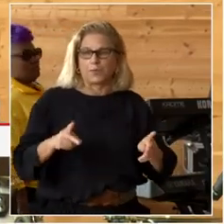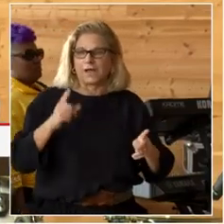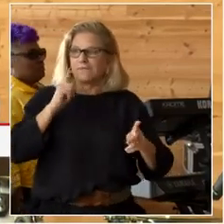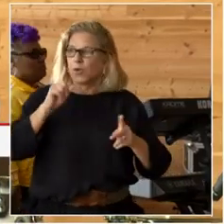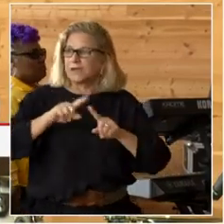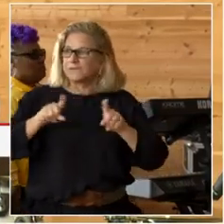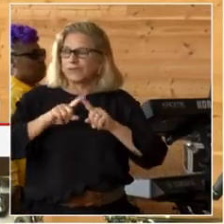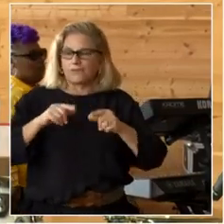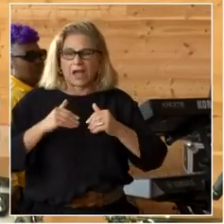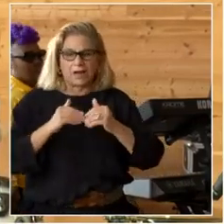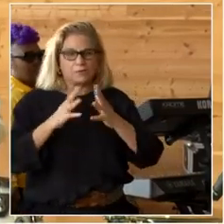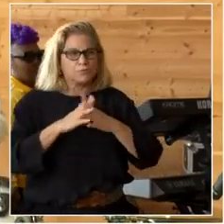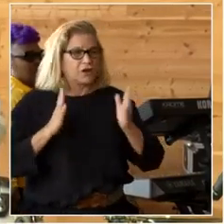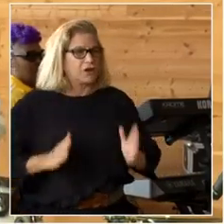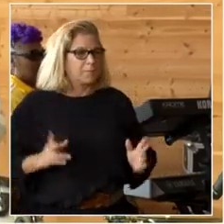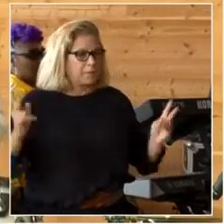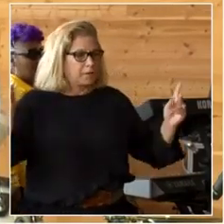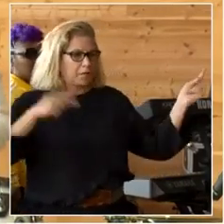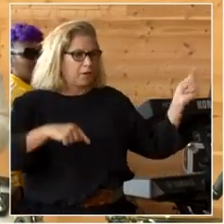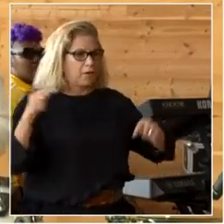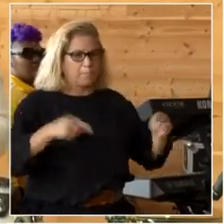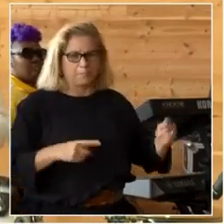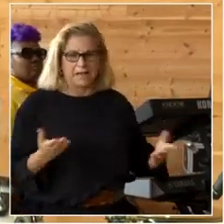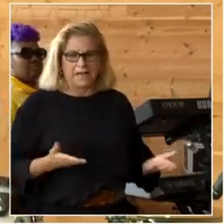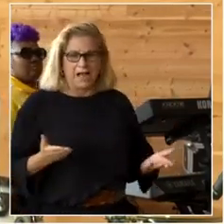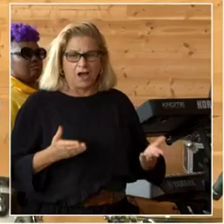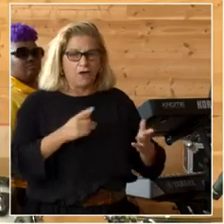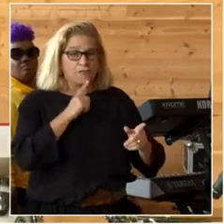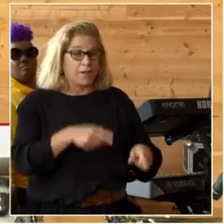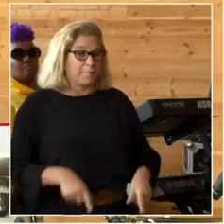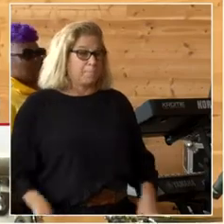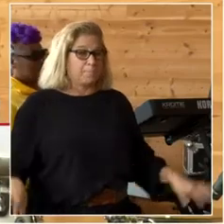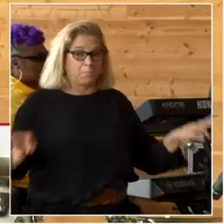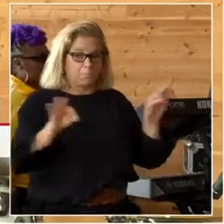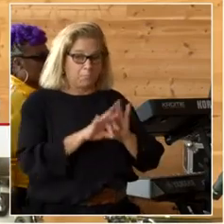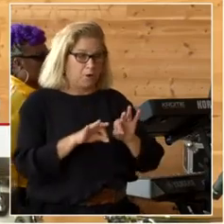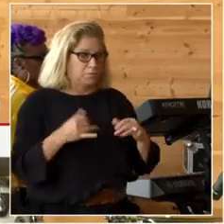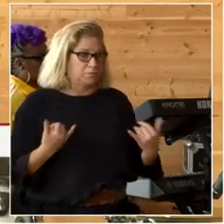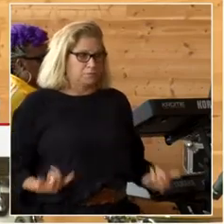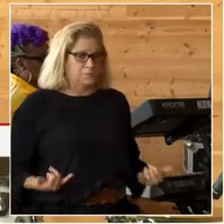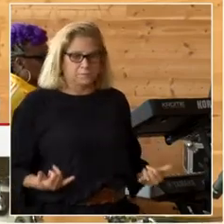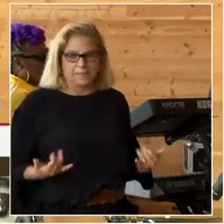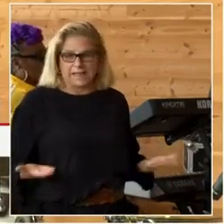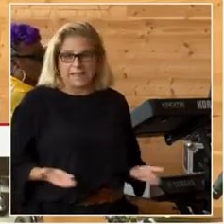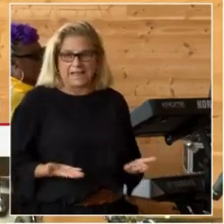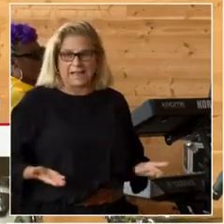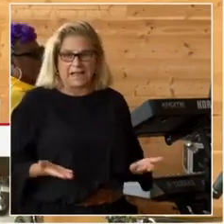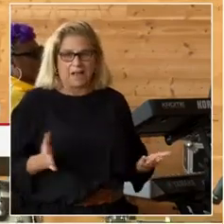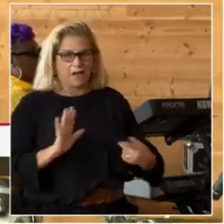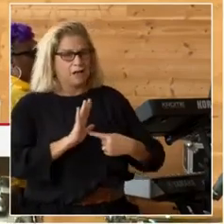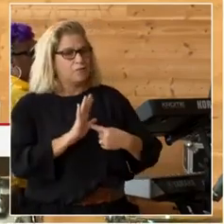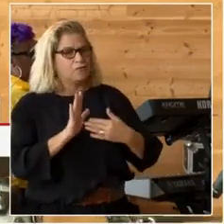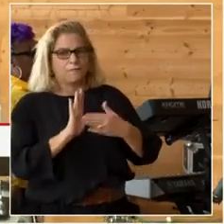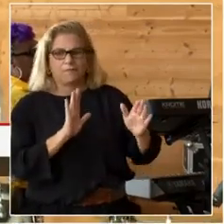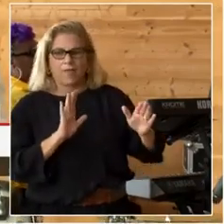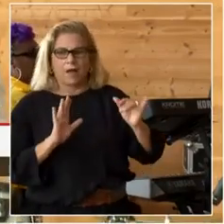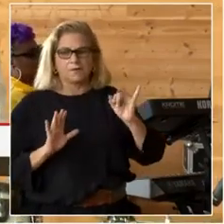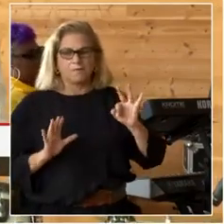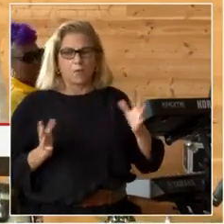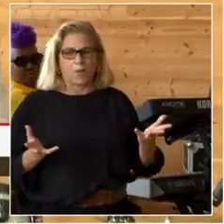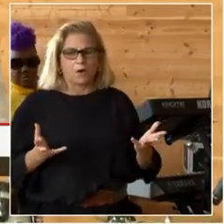herself. So her story was so important because it is reflective of a